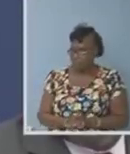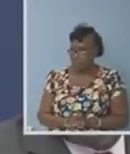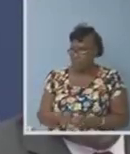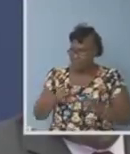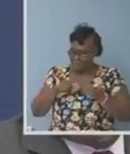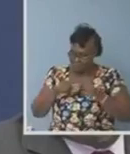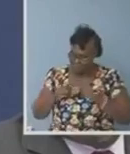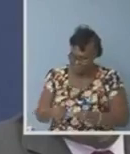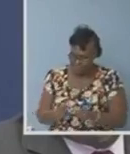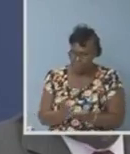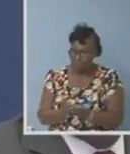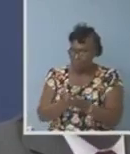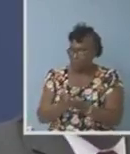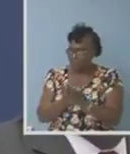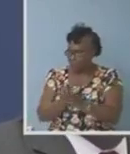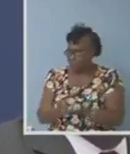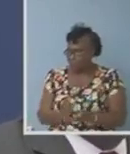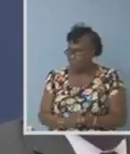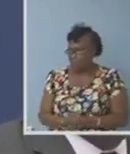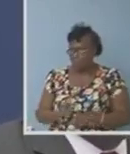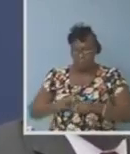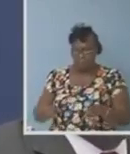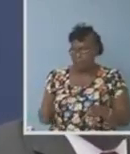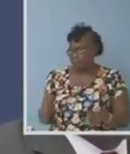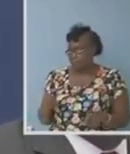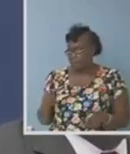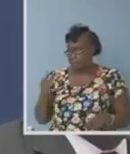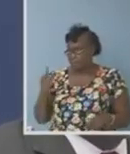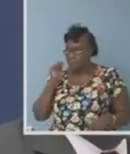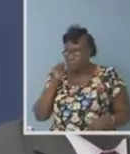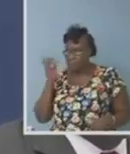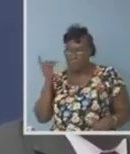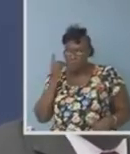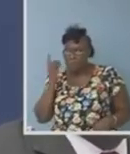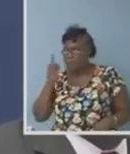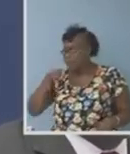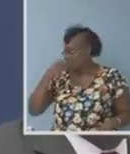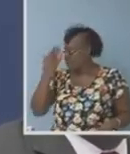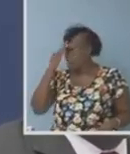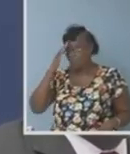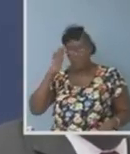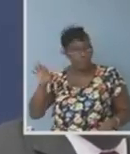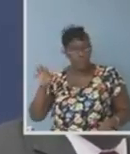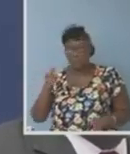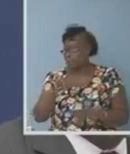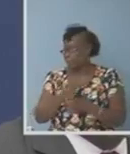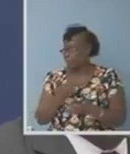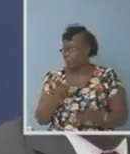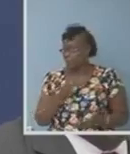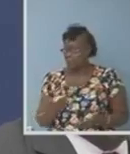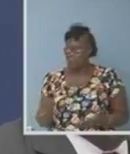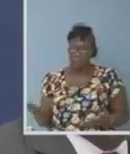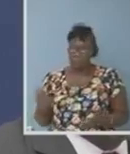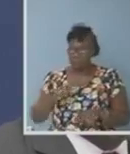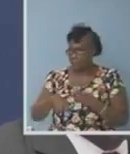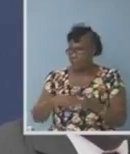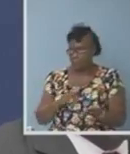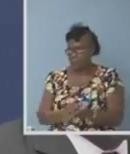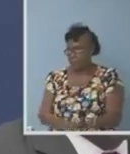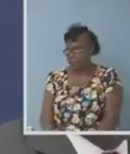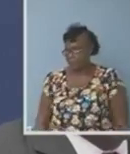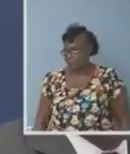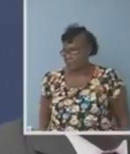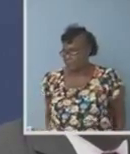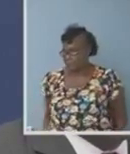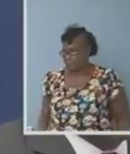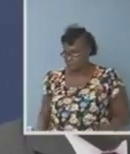particular situation, but of course, if there are any suspected cases, there are protocols established, and we would expect